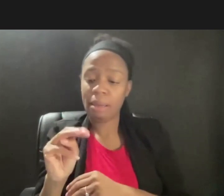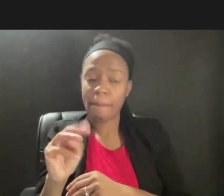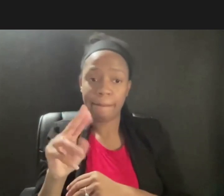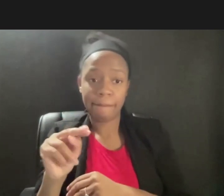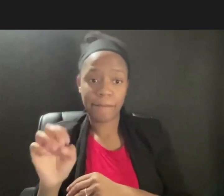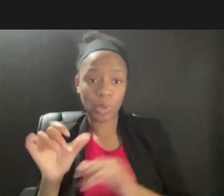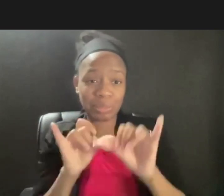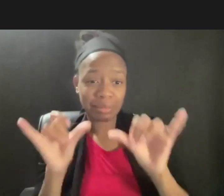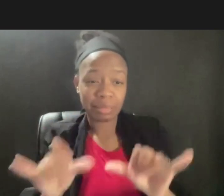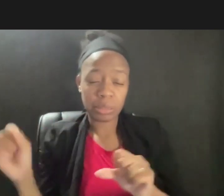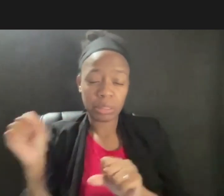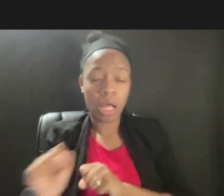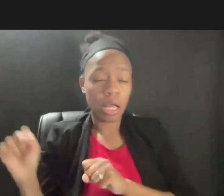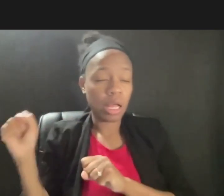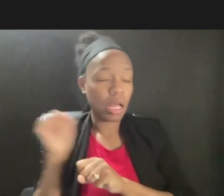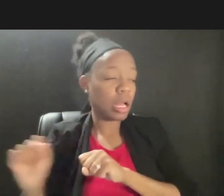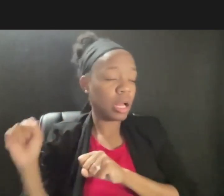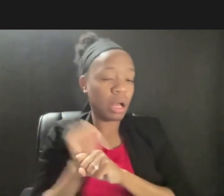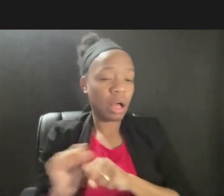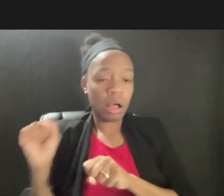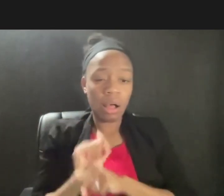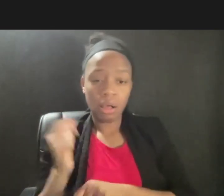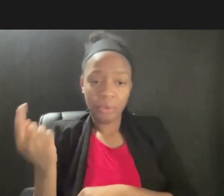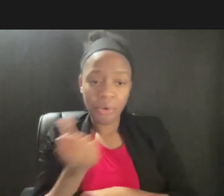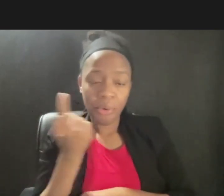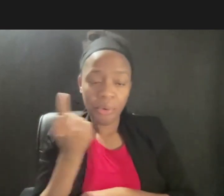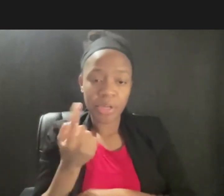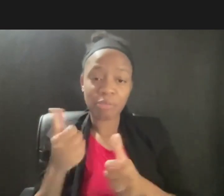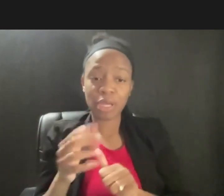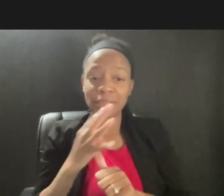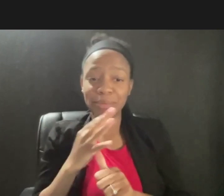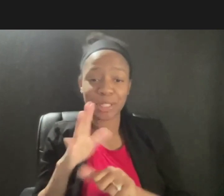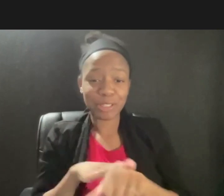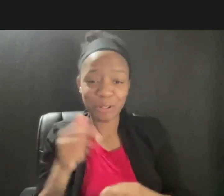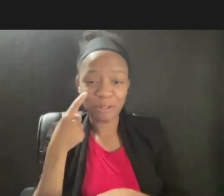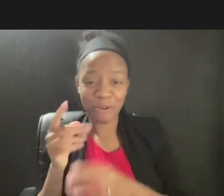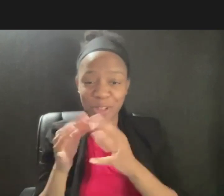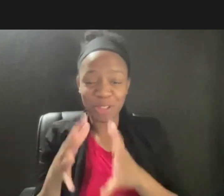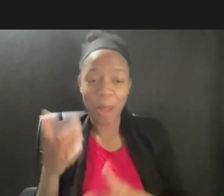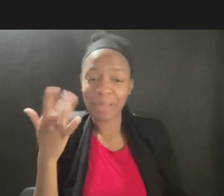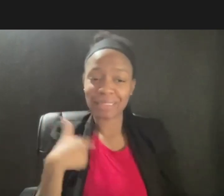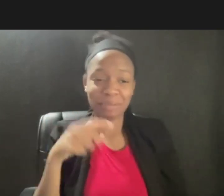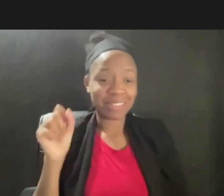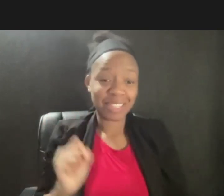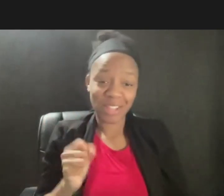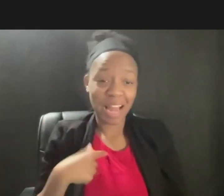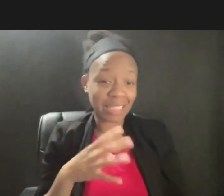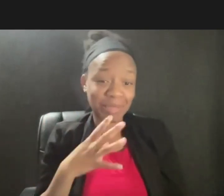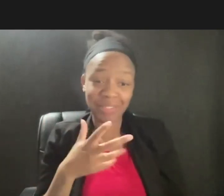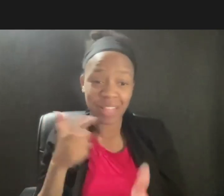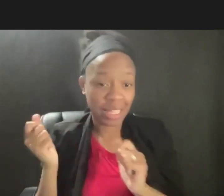so hard all the time, I'm also trying to speak slowly for the interpreters because I'm Southern and I speak